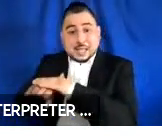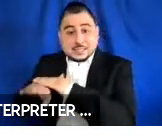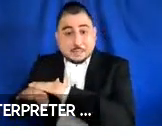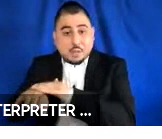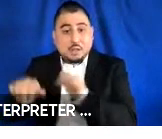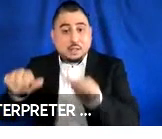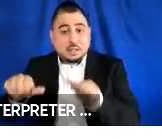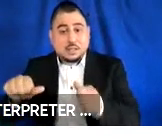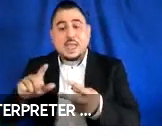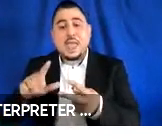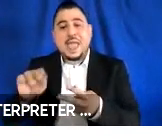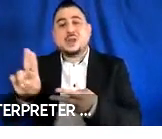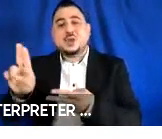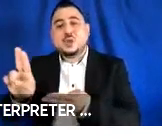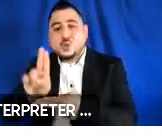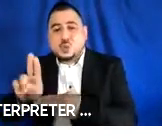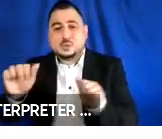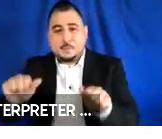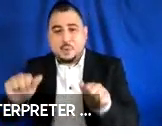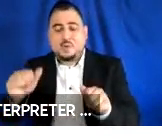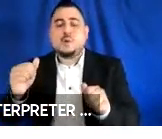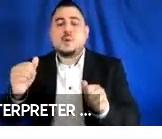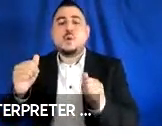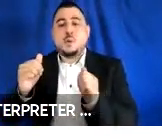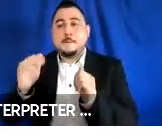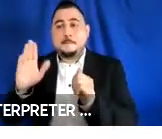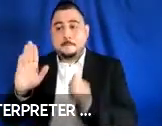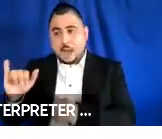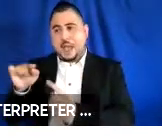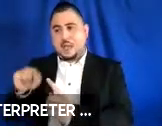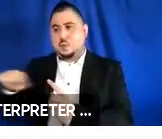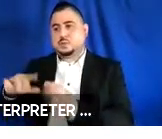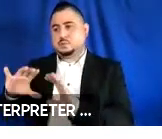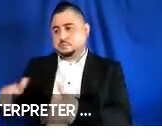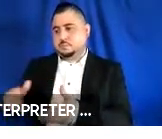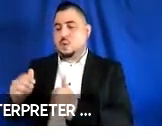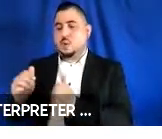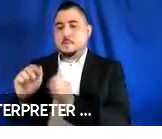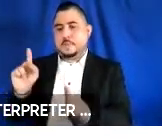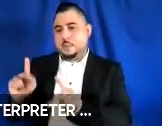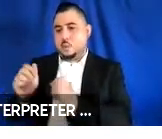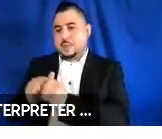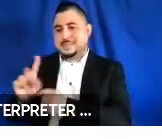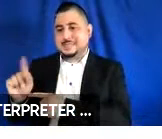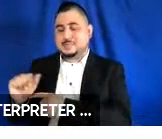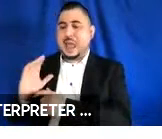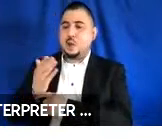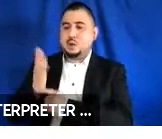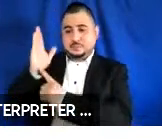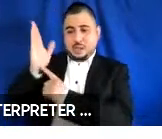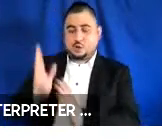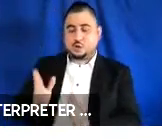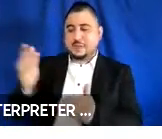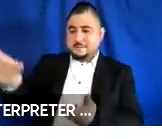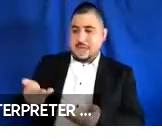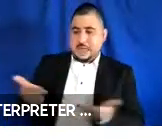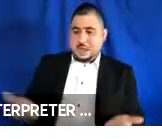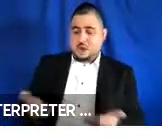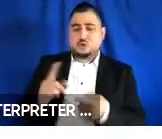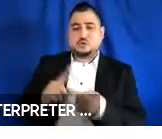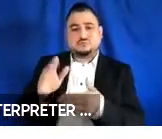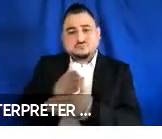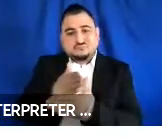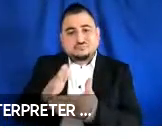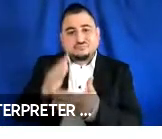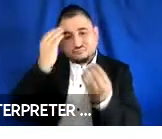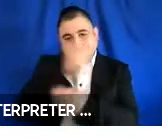usable by persons with disabilities. Our speakers have been invited to share information related